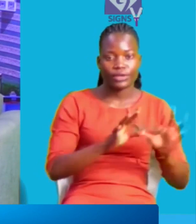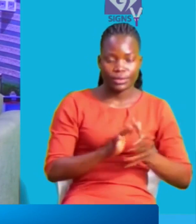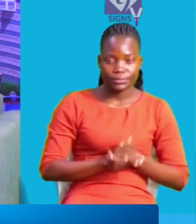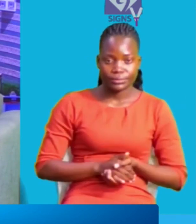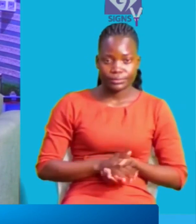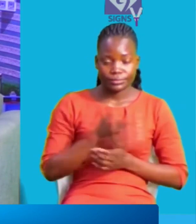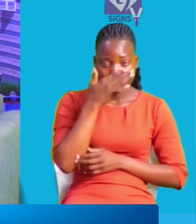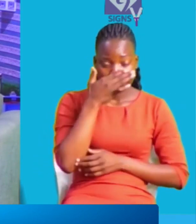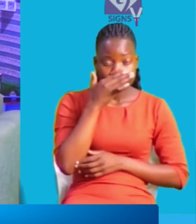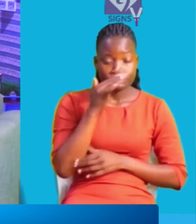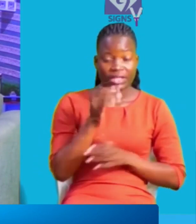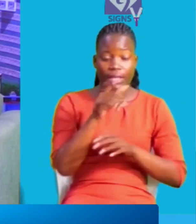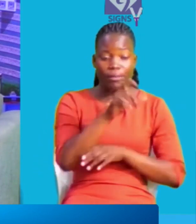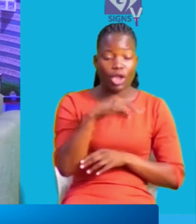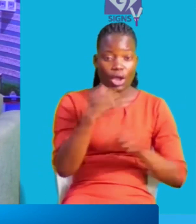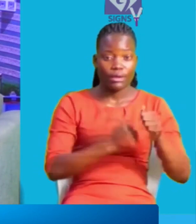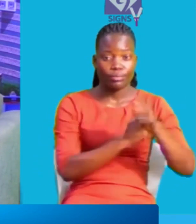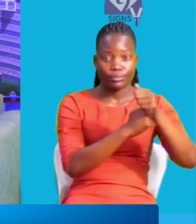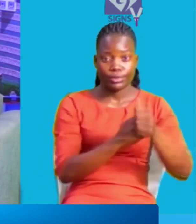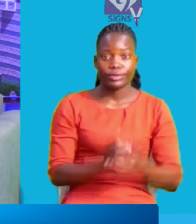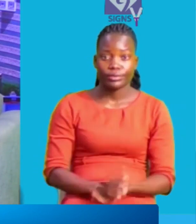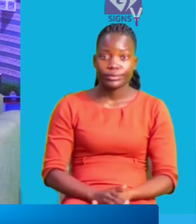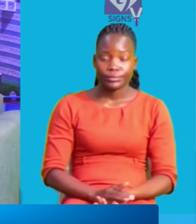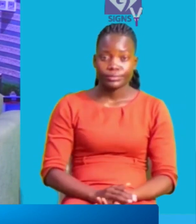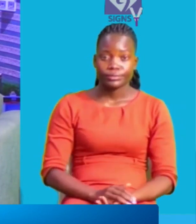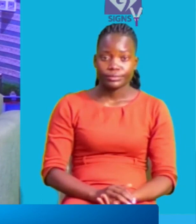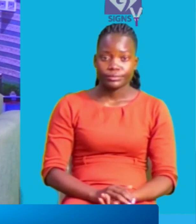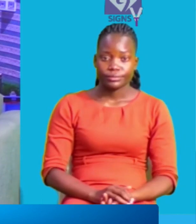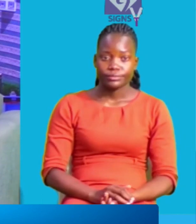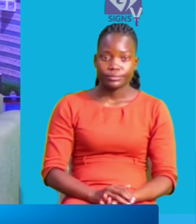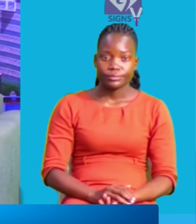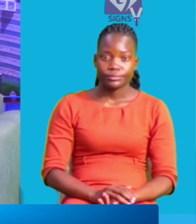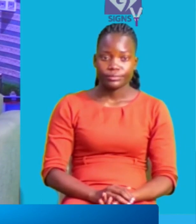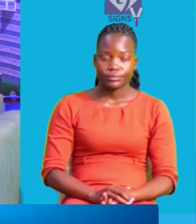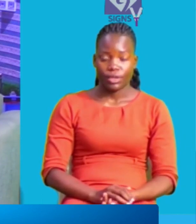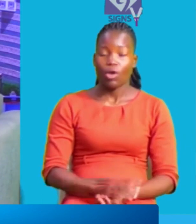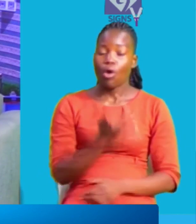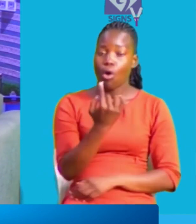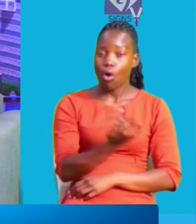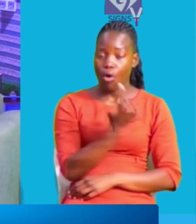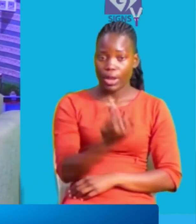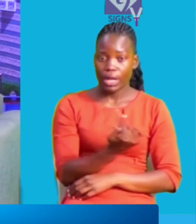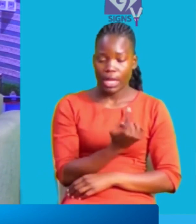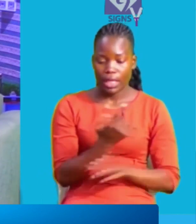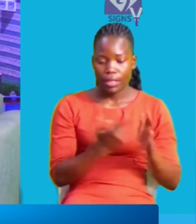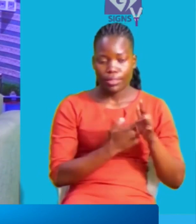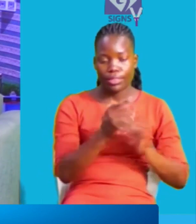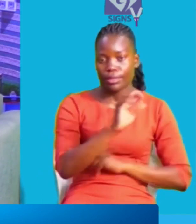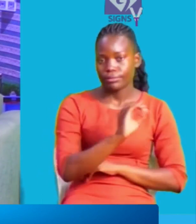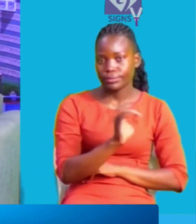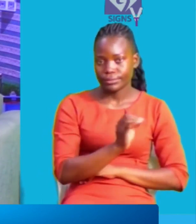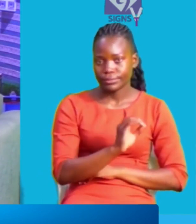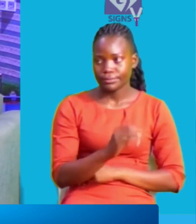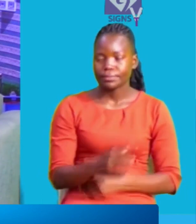bond, kuna mtu anaweza kumsimamia on behalf, anaweza liswa fine namna gani, provided that I